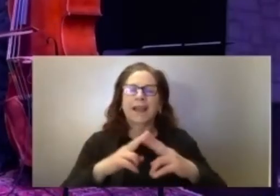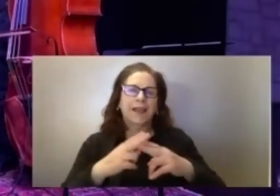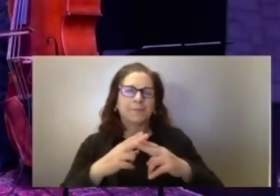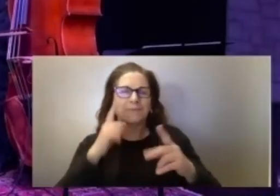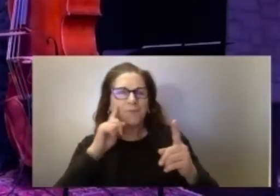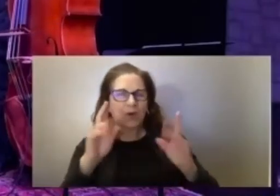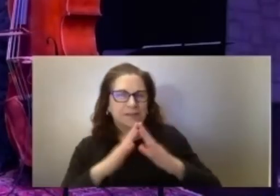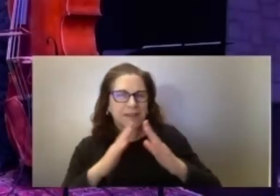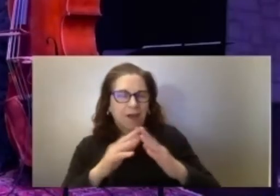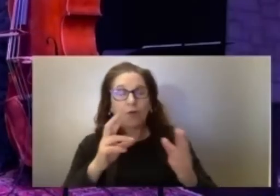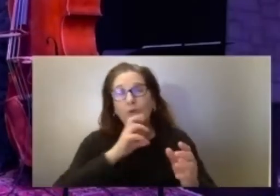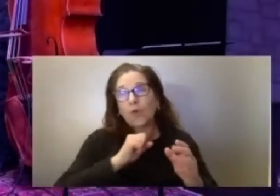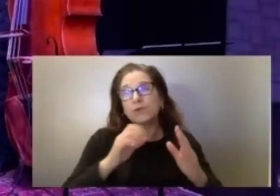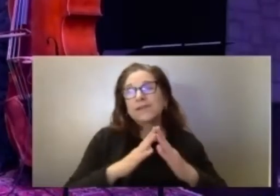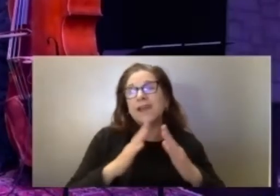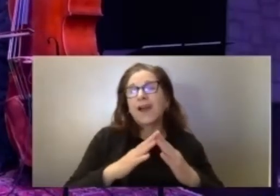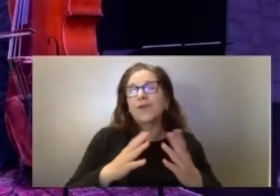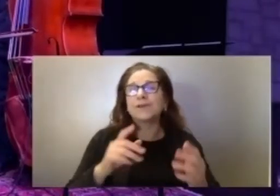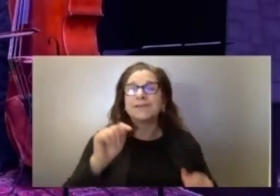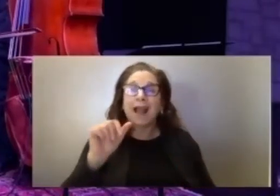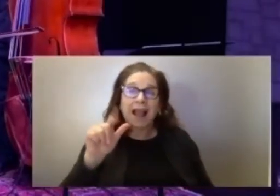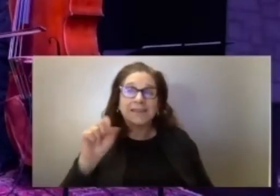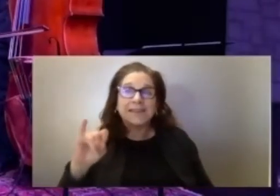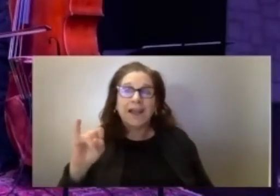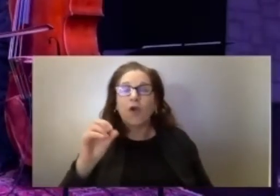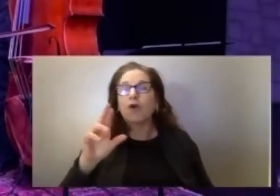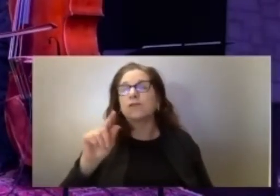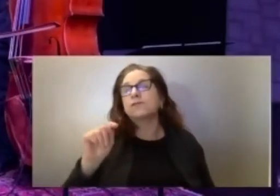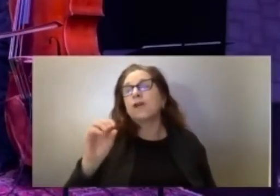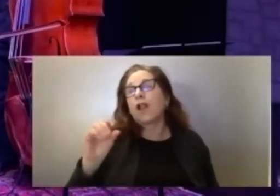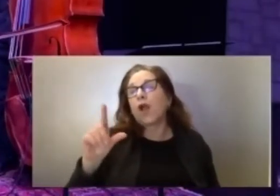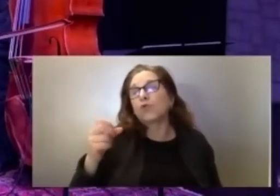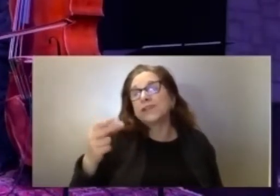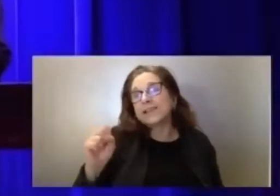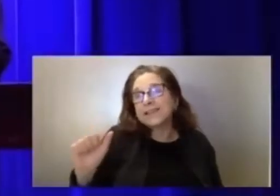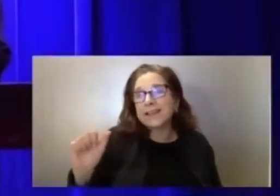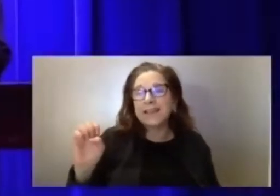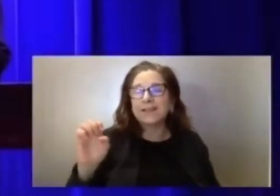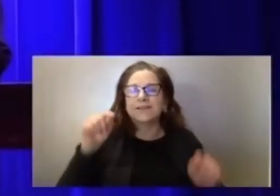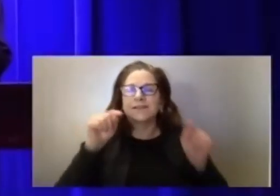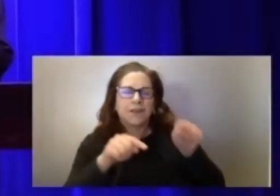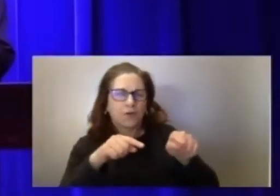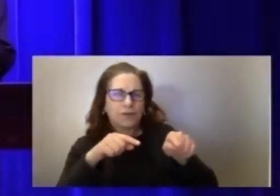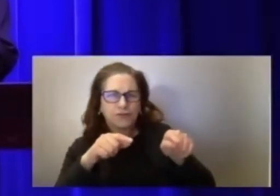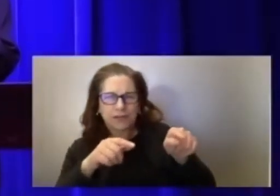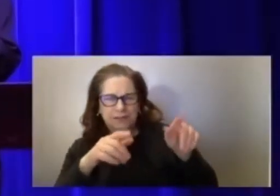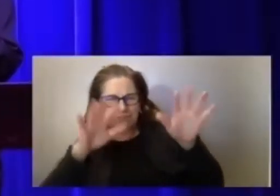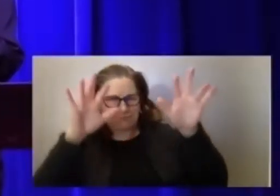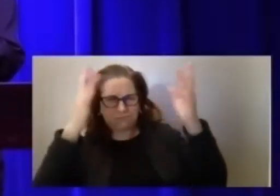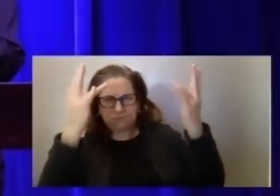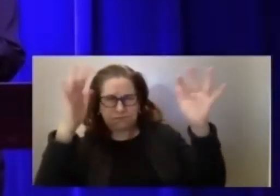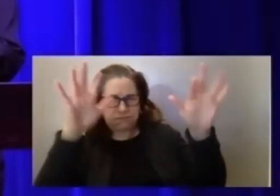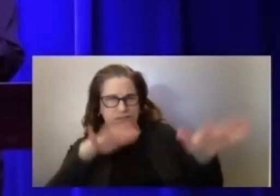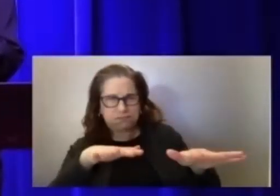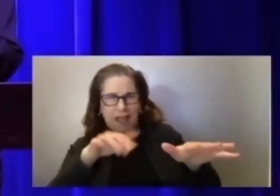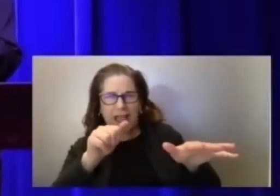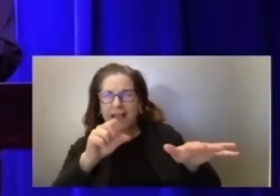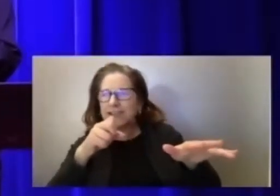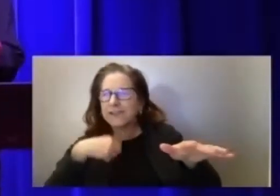town or old town, Tulasi or Tallahassee. Down the street, the ashes of a